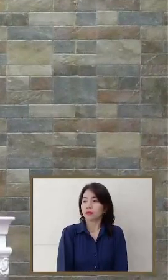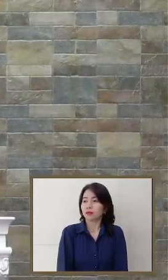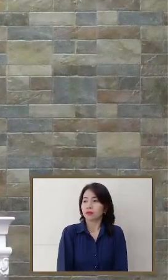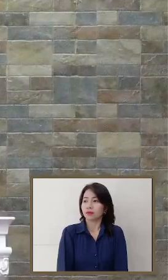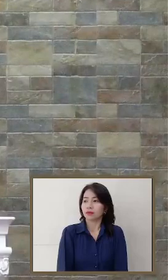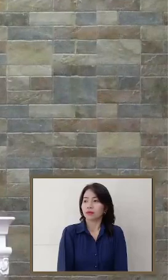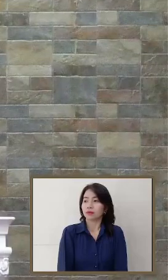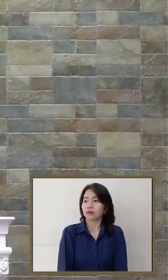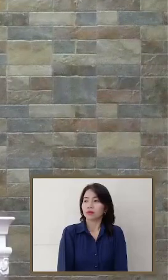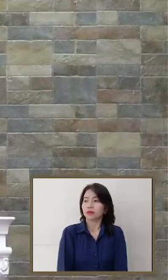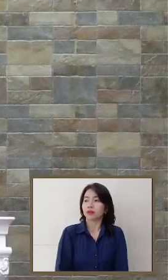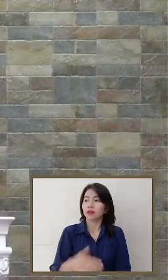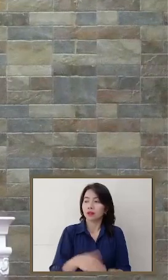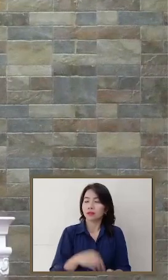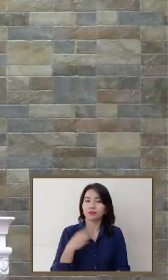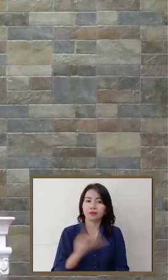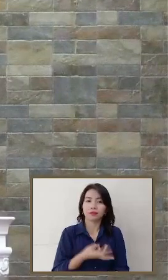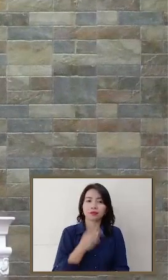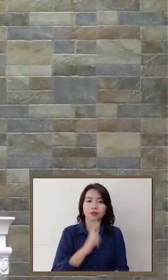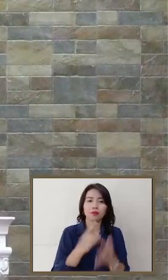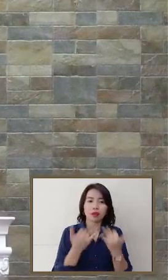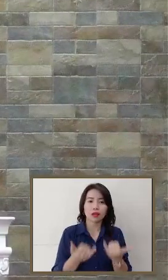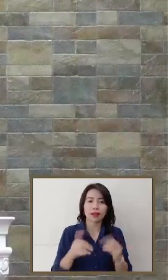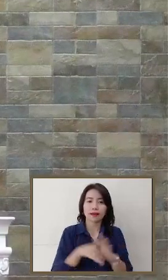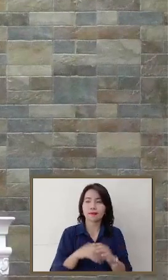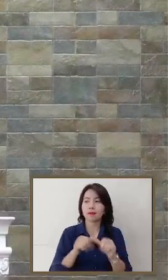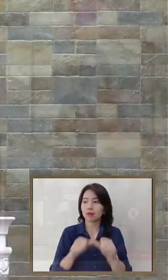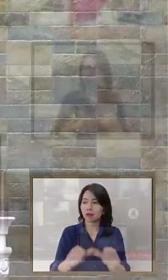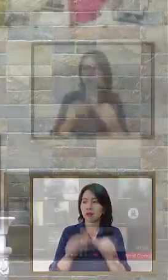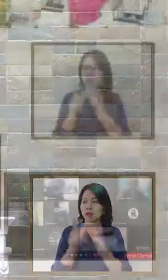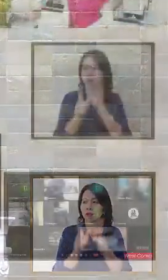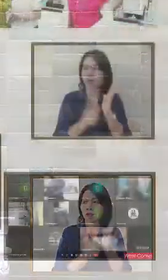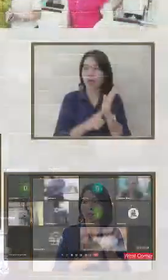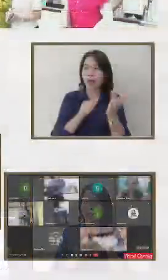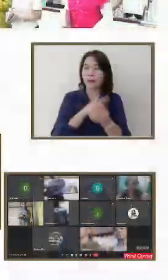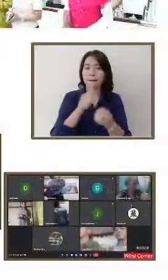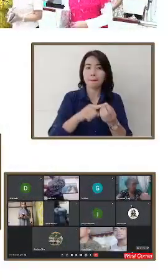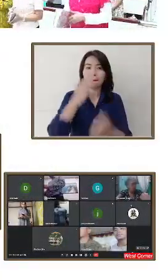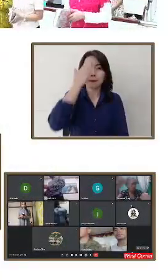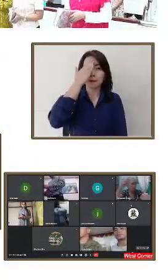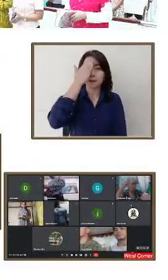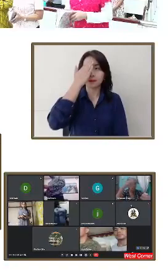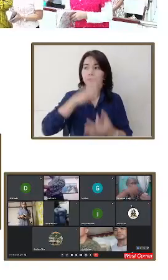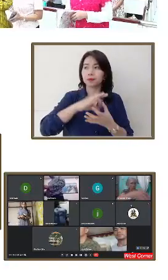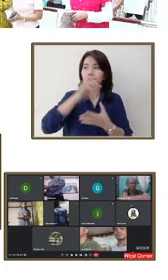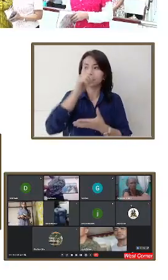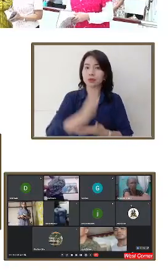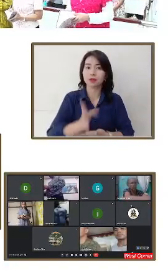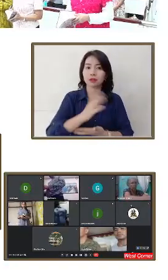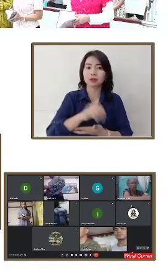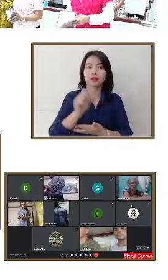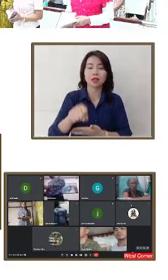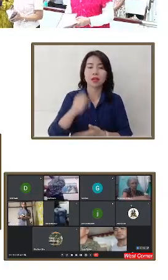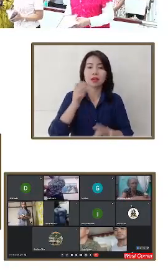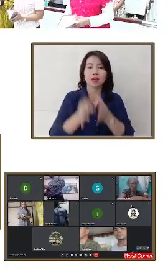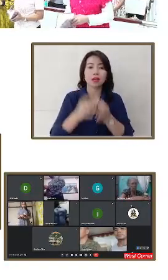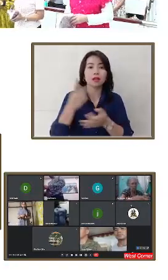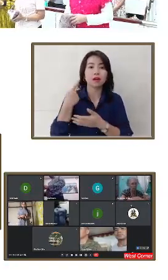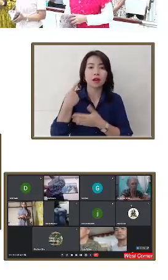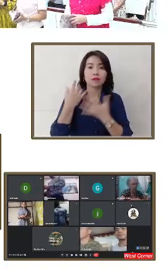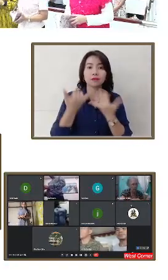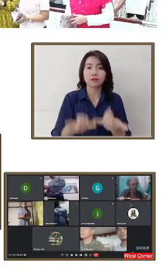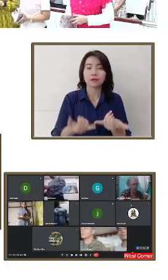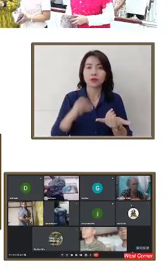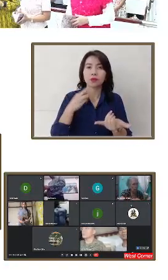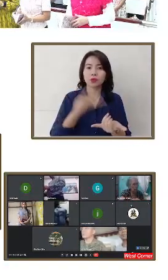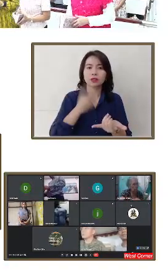Amen. Amen. So we are now on the series of lesson about the knowledge of God. And it's very important. If there's something that we have to grow on, at dapat